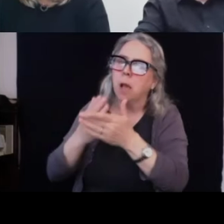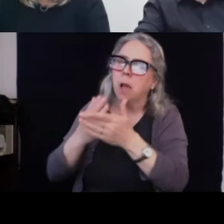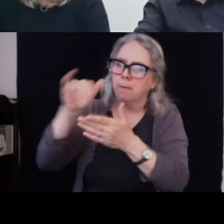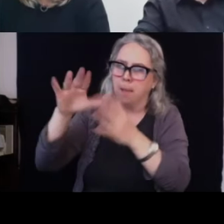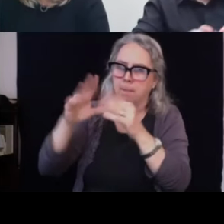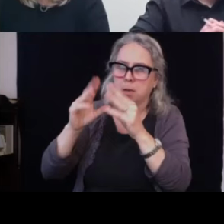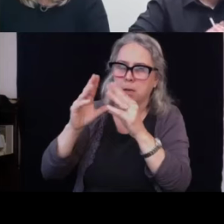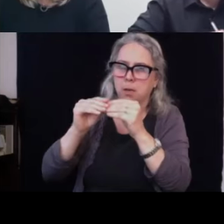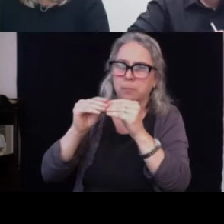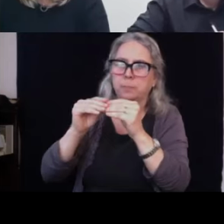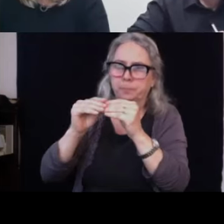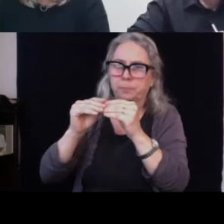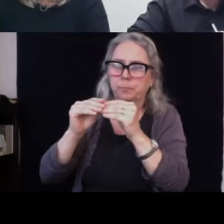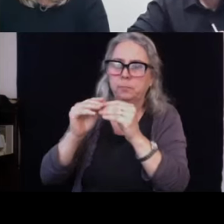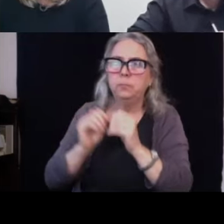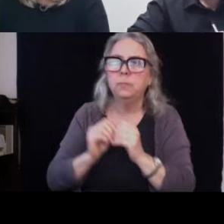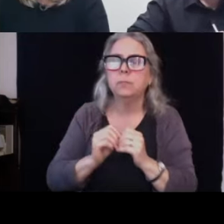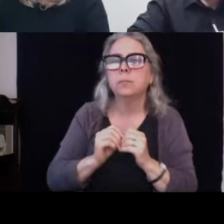that meeting.